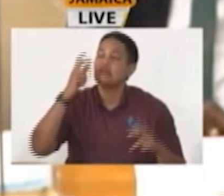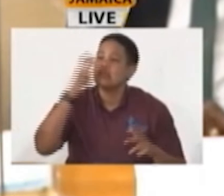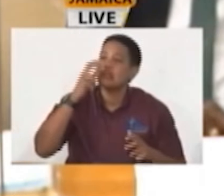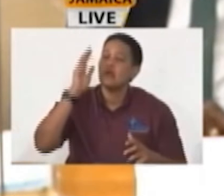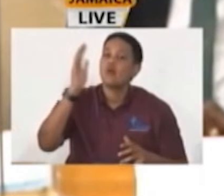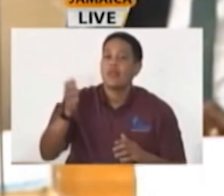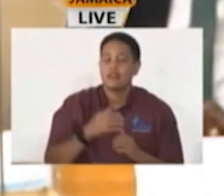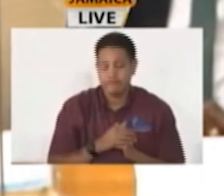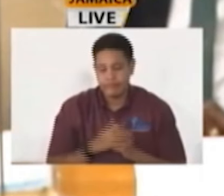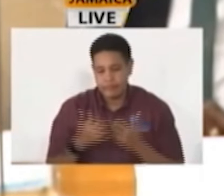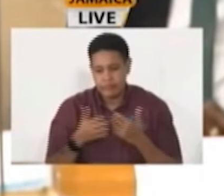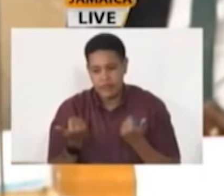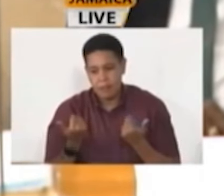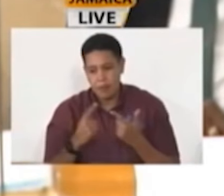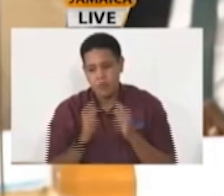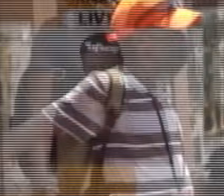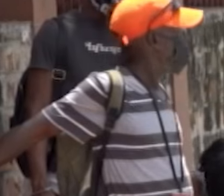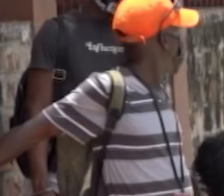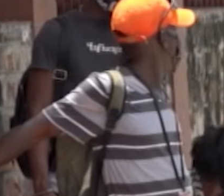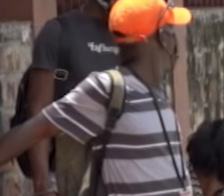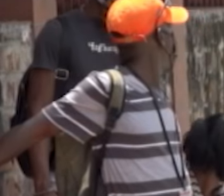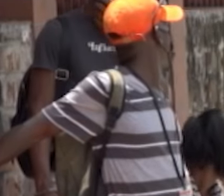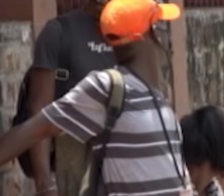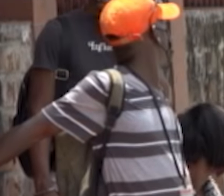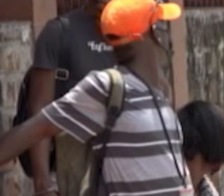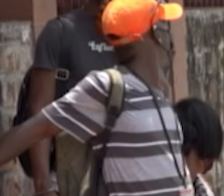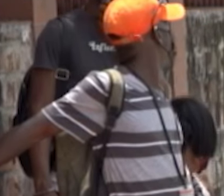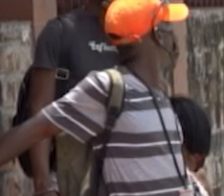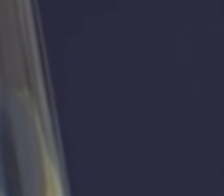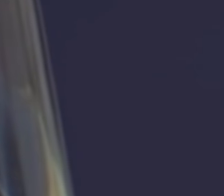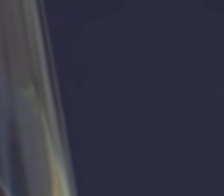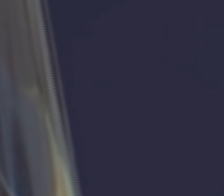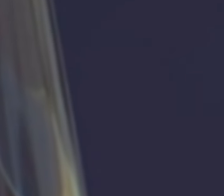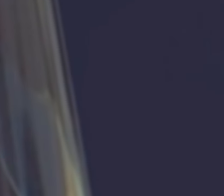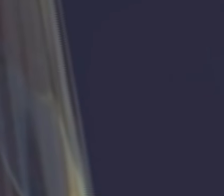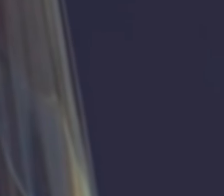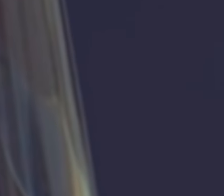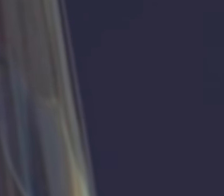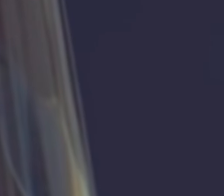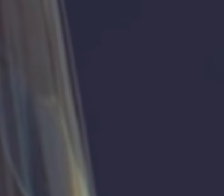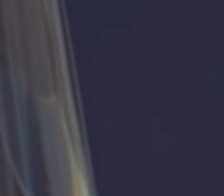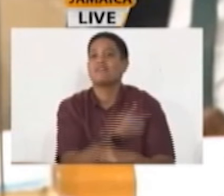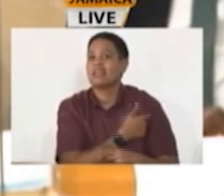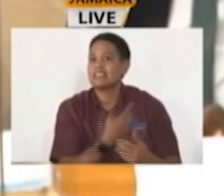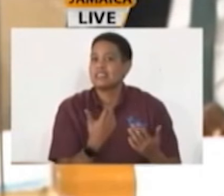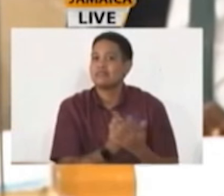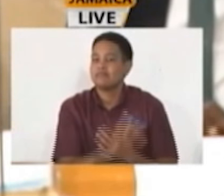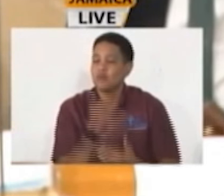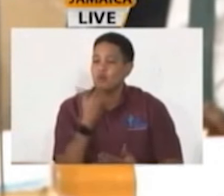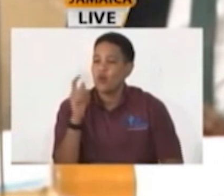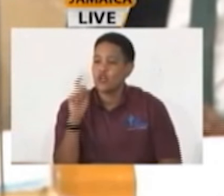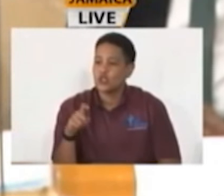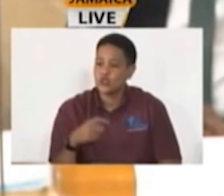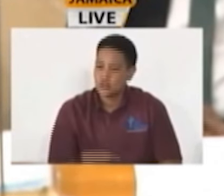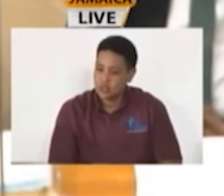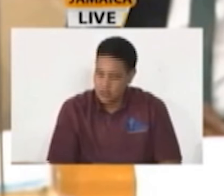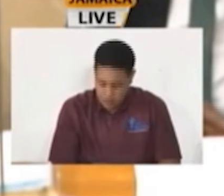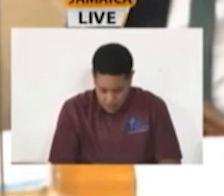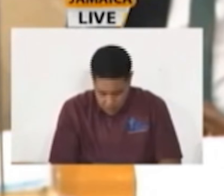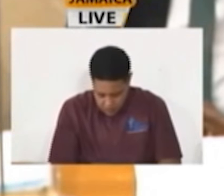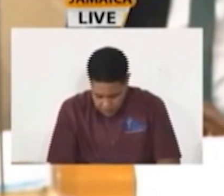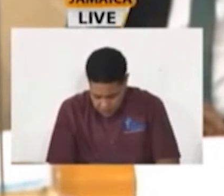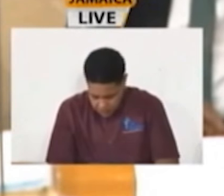Minister has stated that the government does not plan to institute vaccine mandates. But speaking last evening in Parliament, Mr.